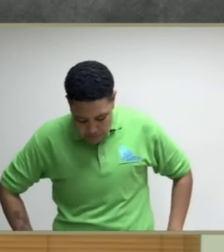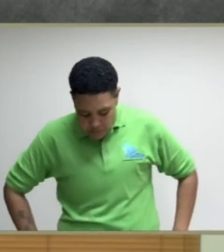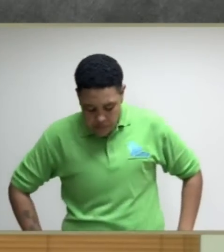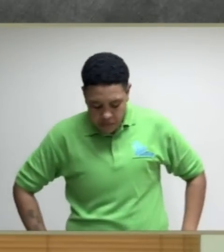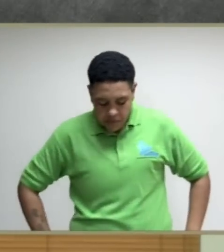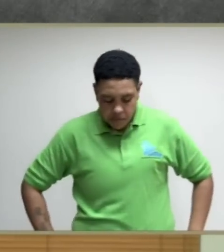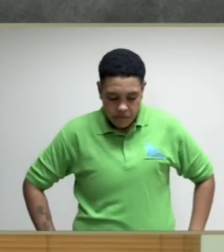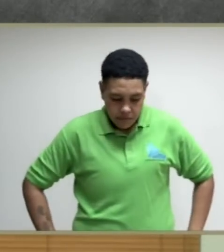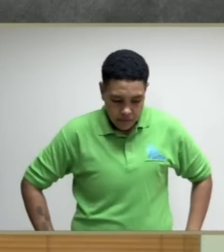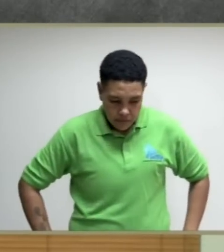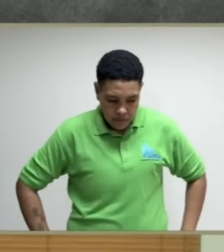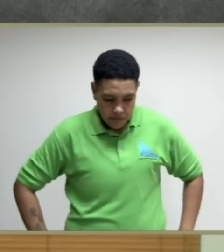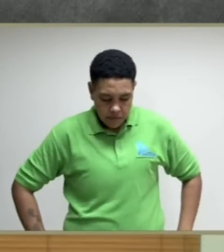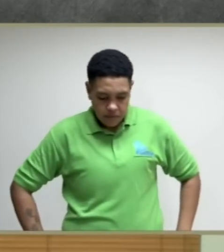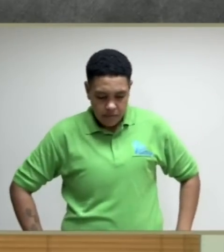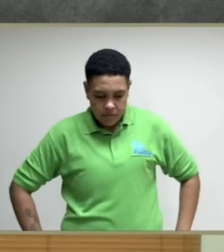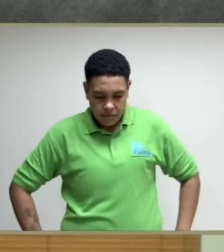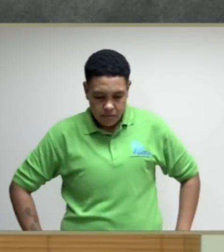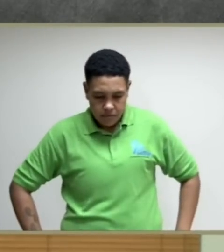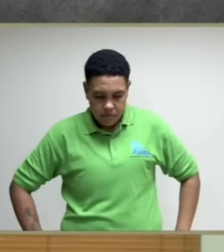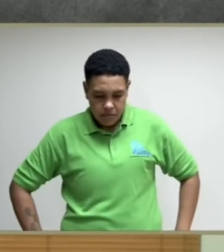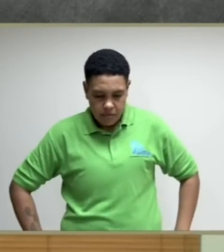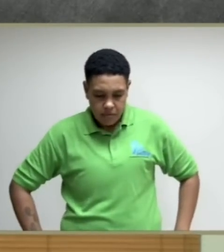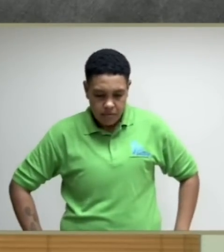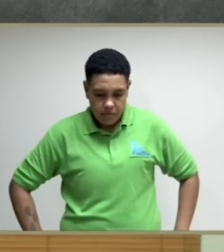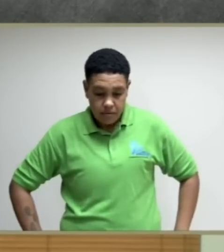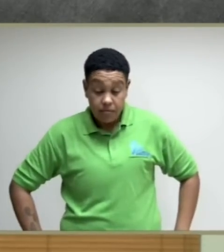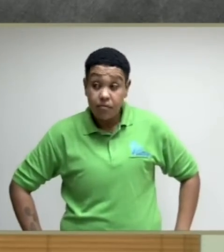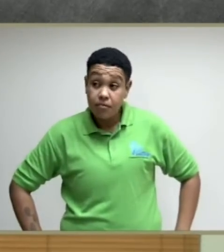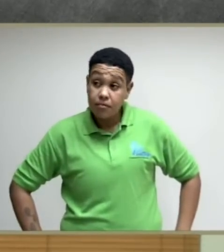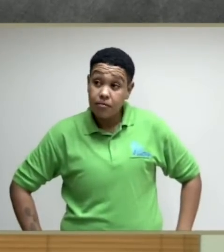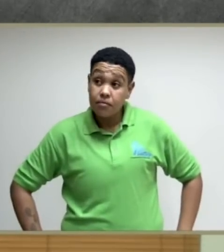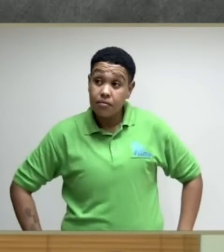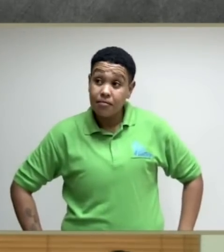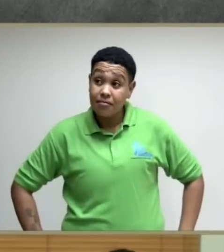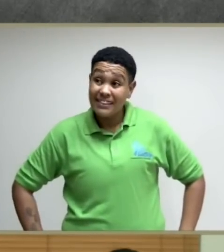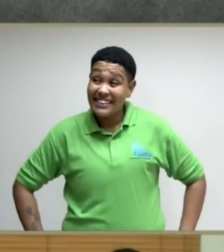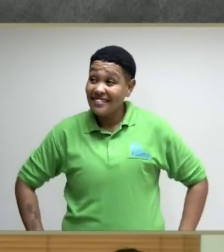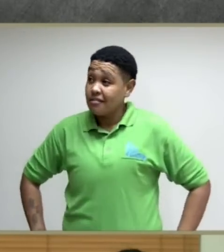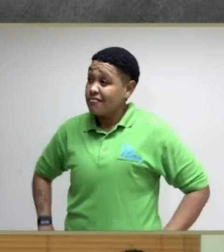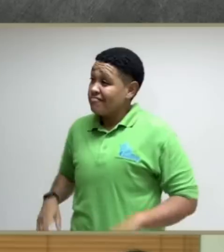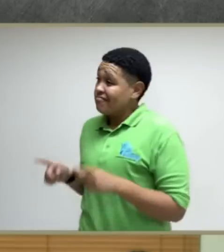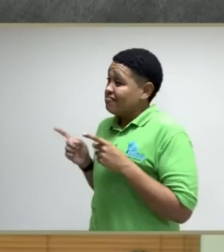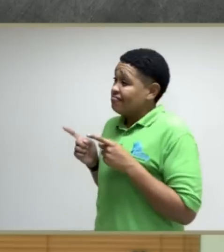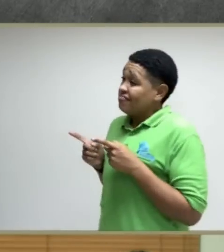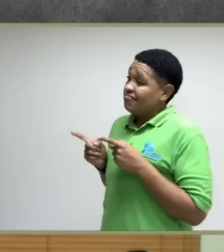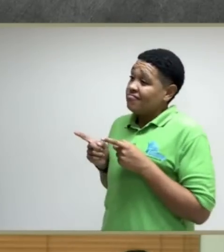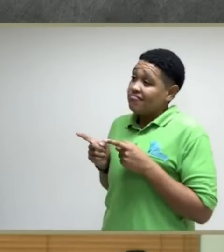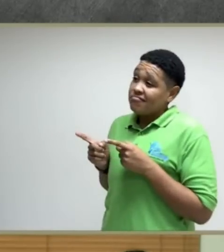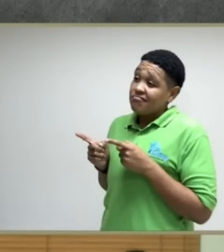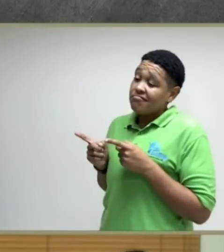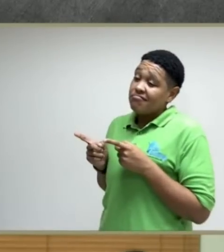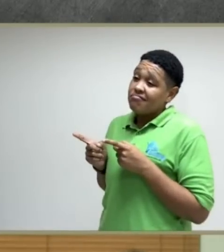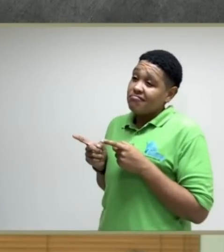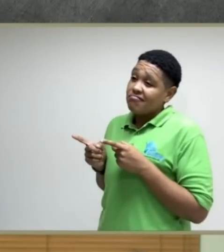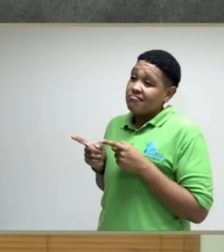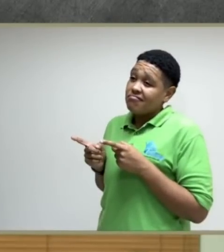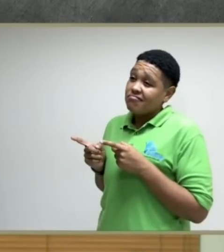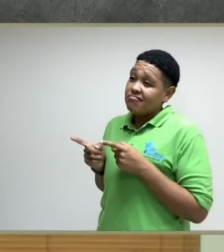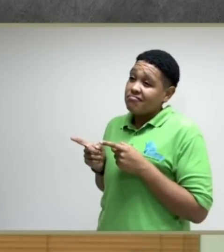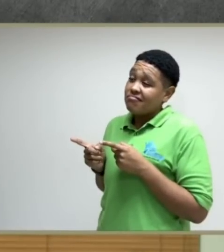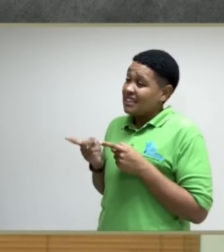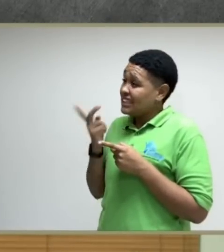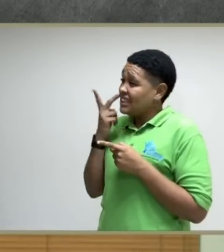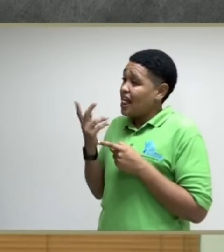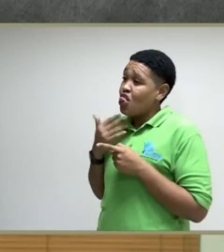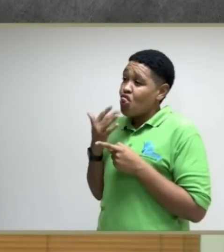So therefore, in terms of our indicators, right now, you would notice a change here because